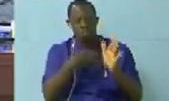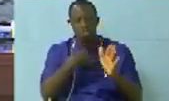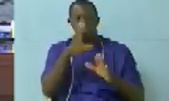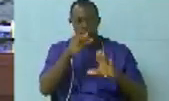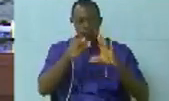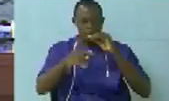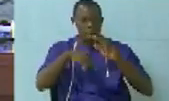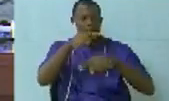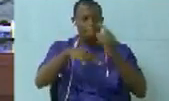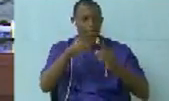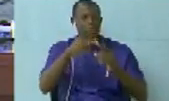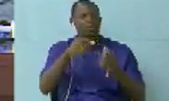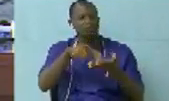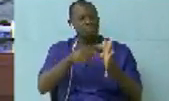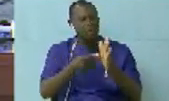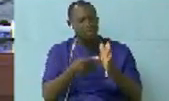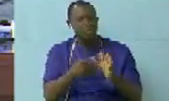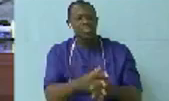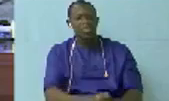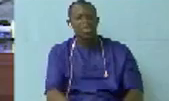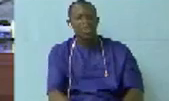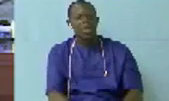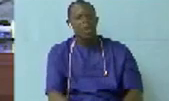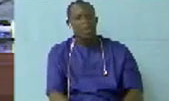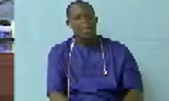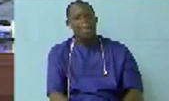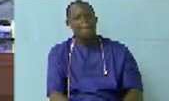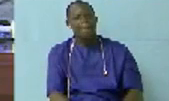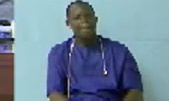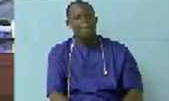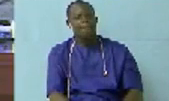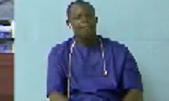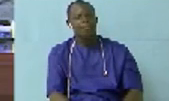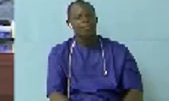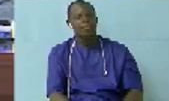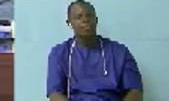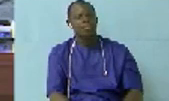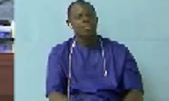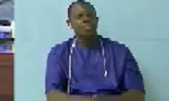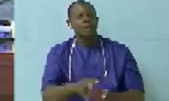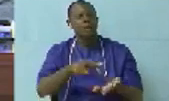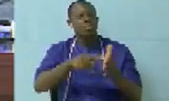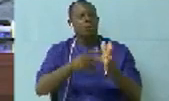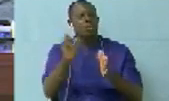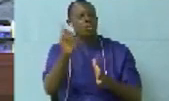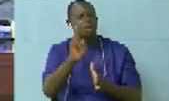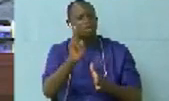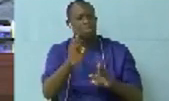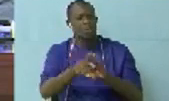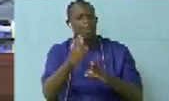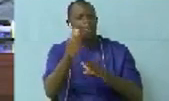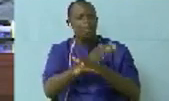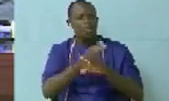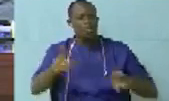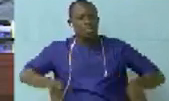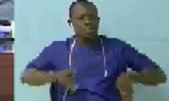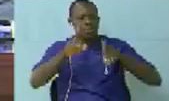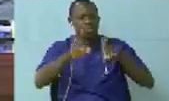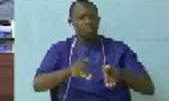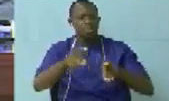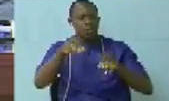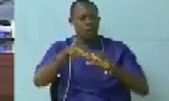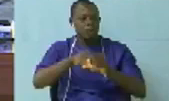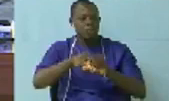That is the involvement of General Langtombong Tamba in